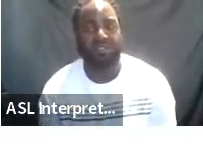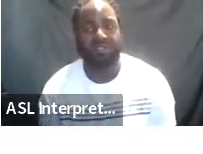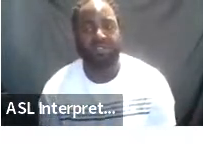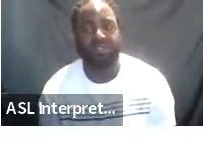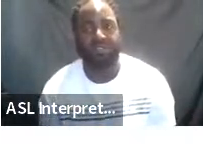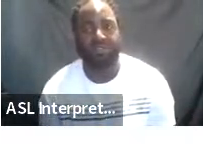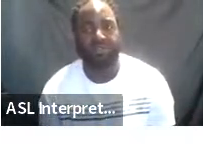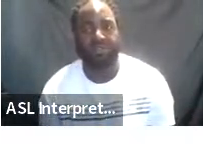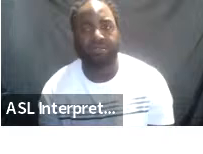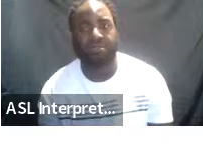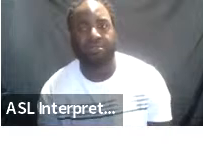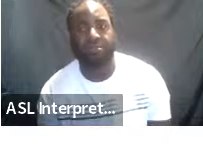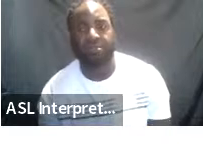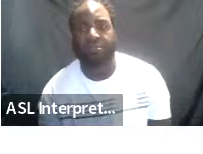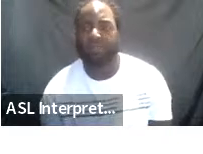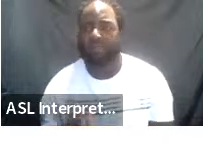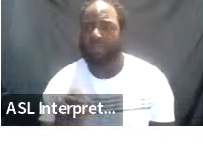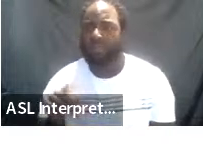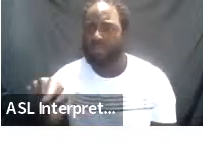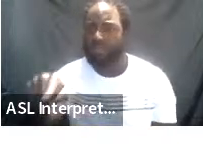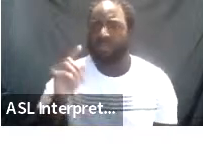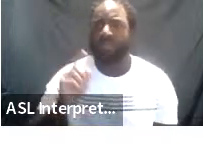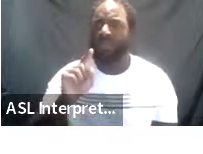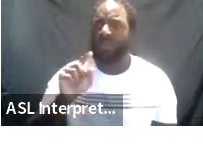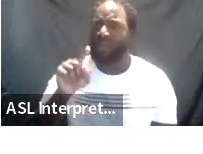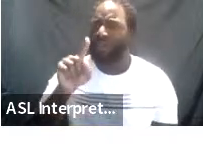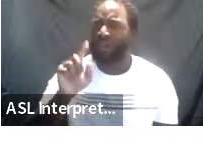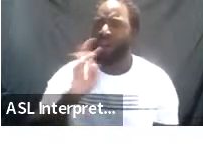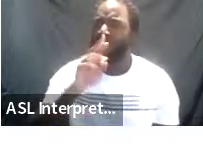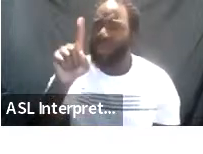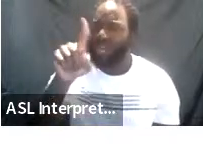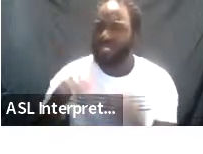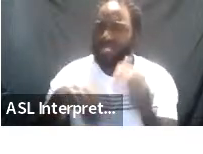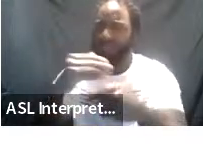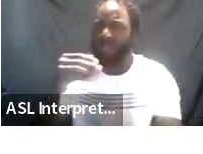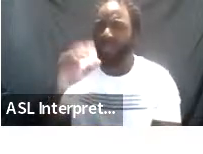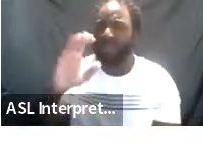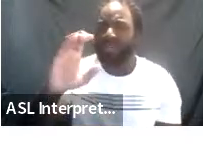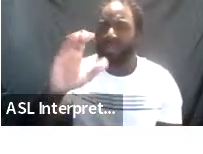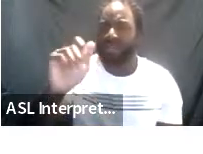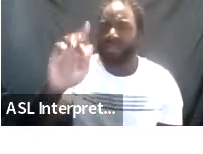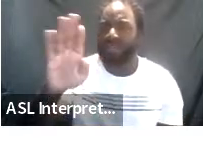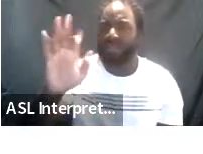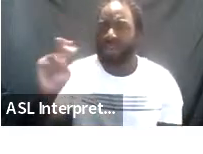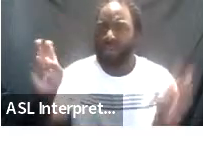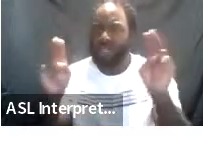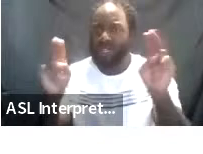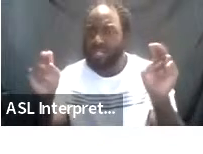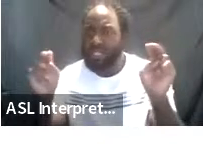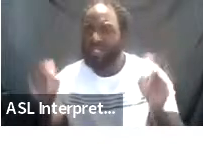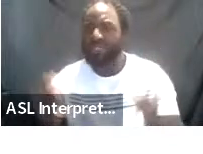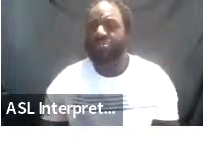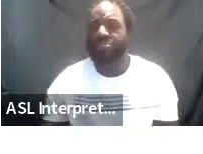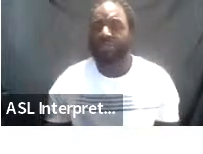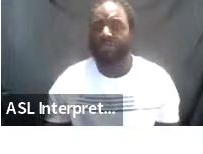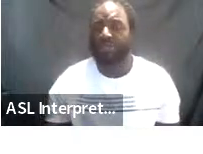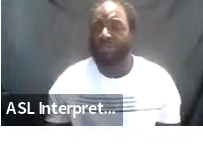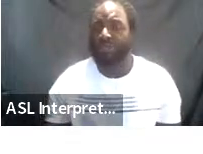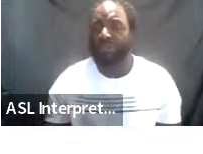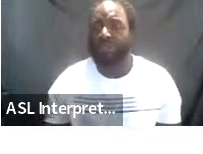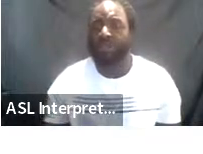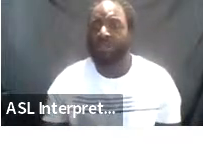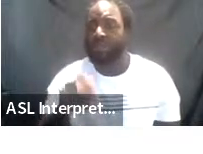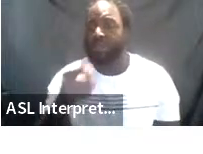are you speaking about the carbon neutral? Or are you speaking about I'm more speaking about district? I'm sorry? I'm